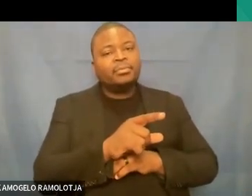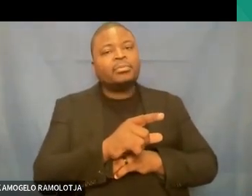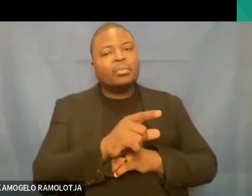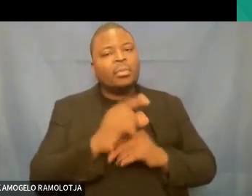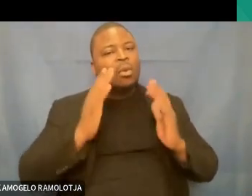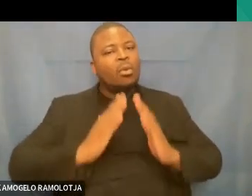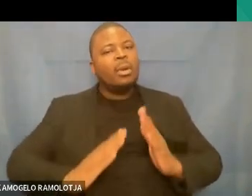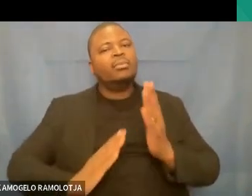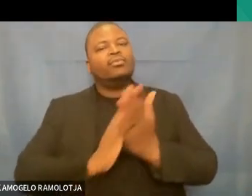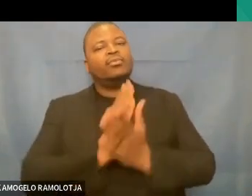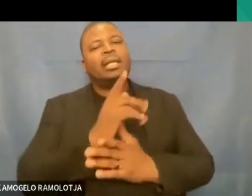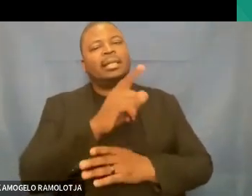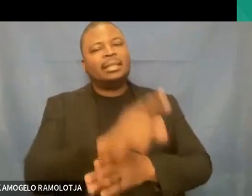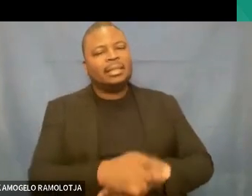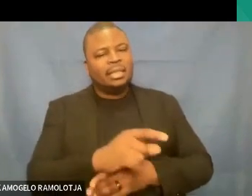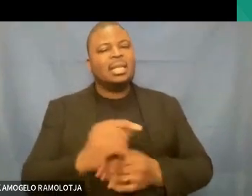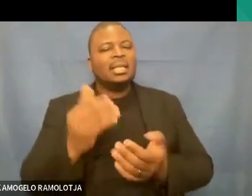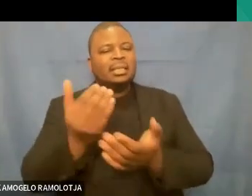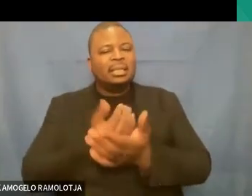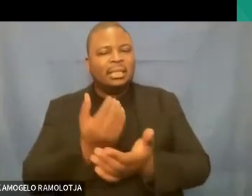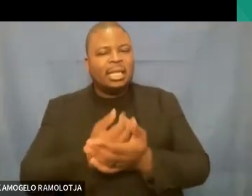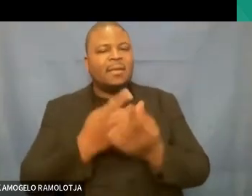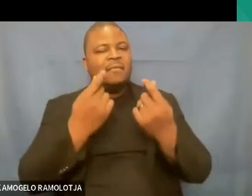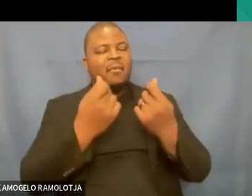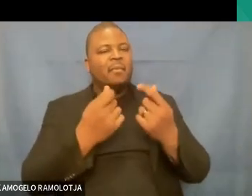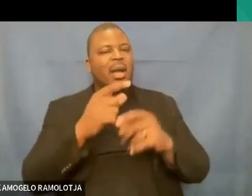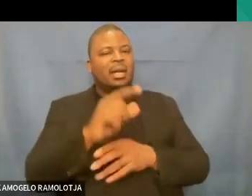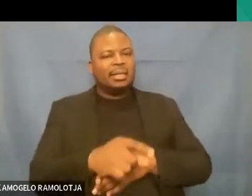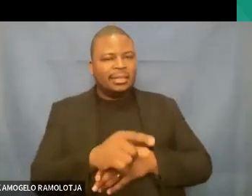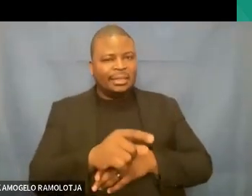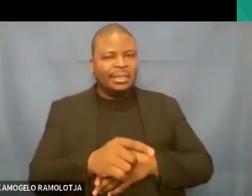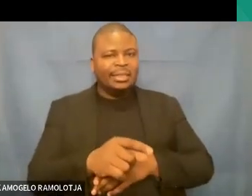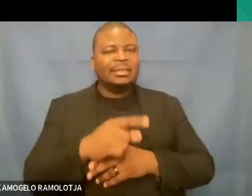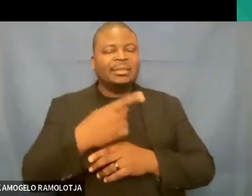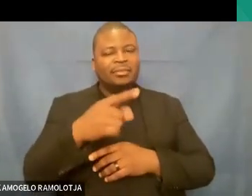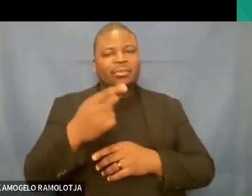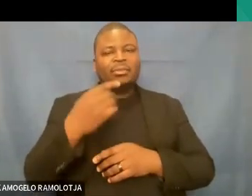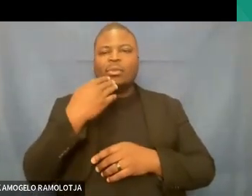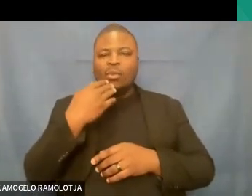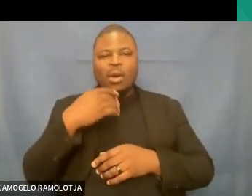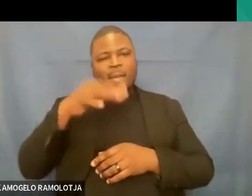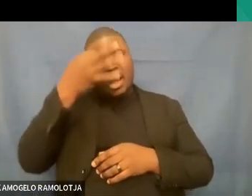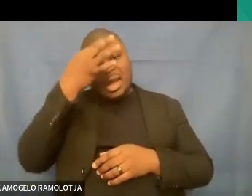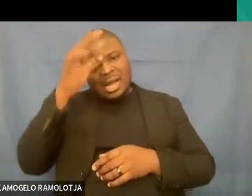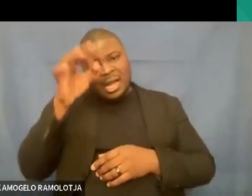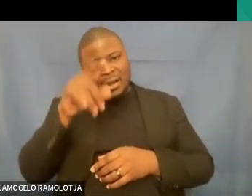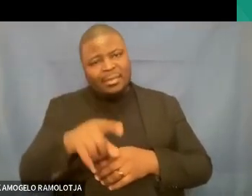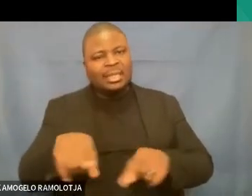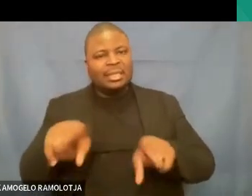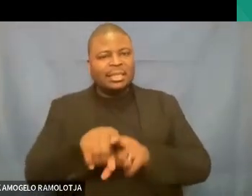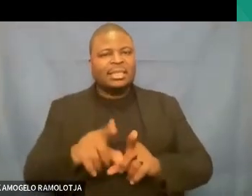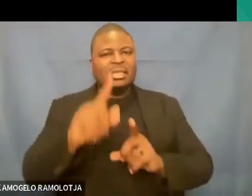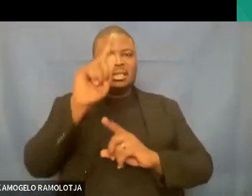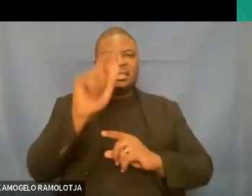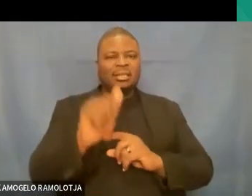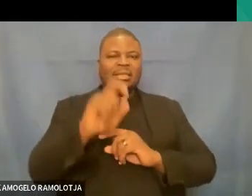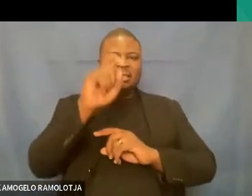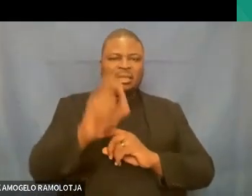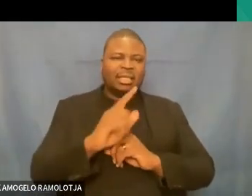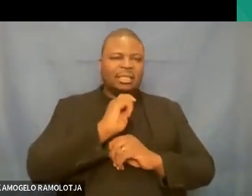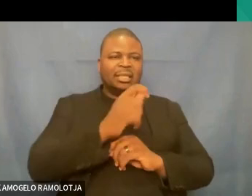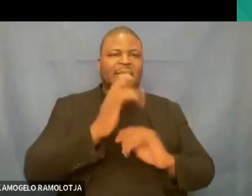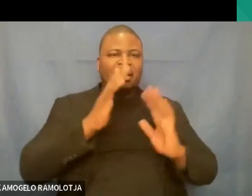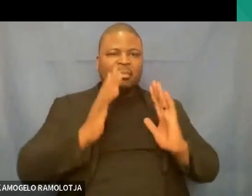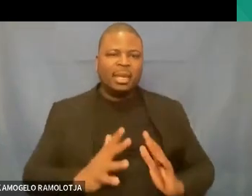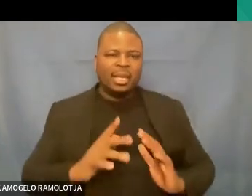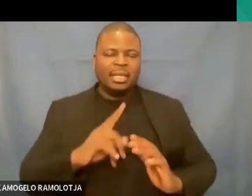saved money for the government as well as taxpayers. And then, of course, the moral argument is that compassion